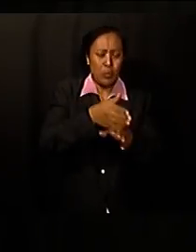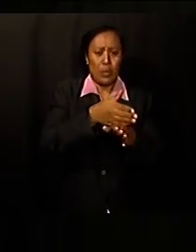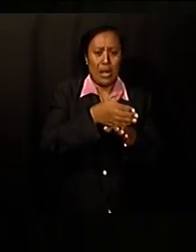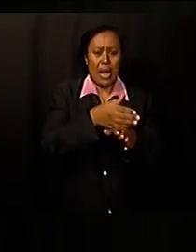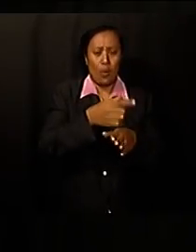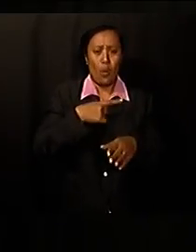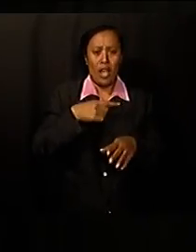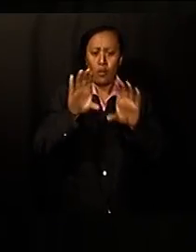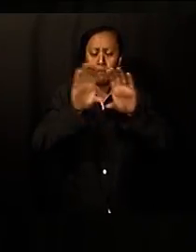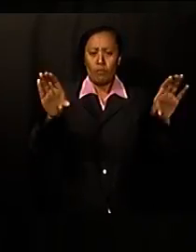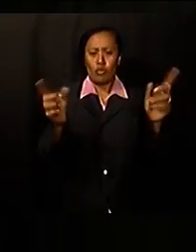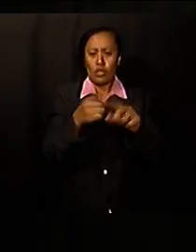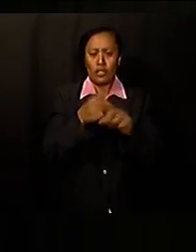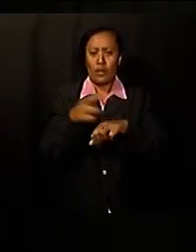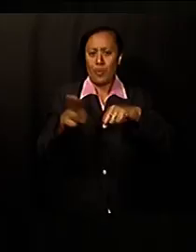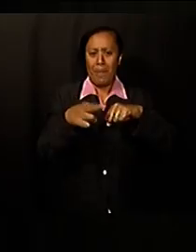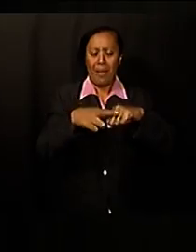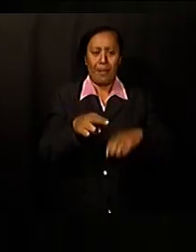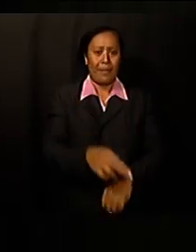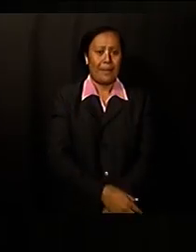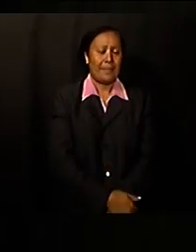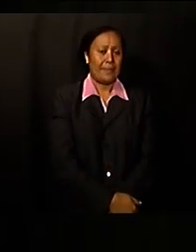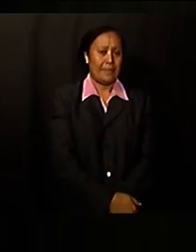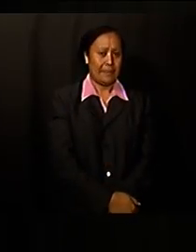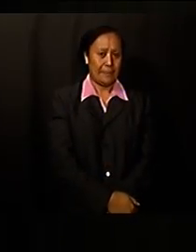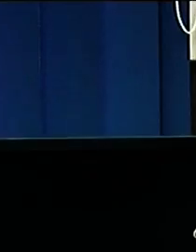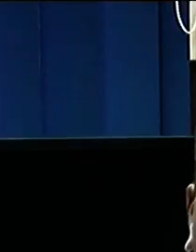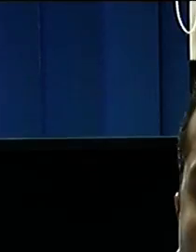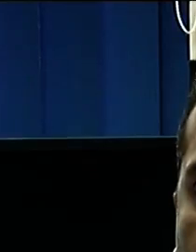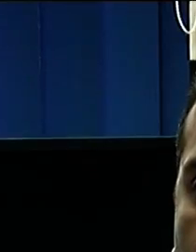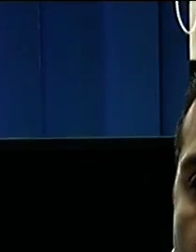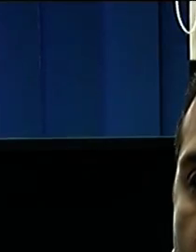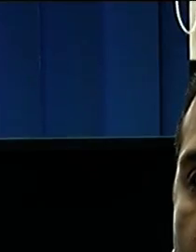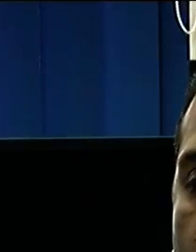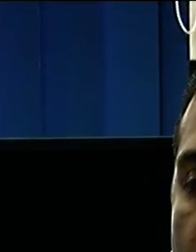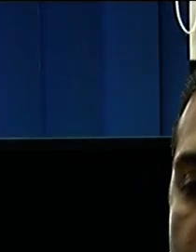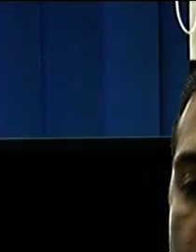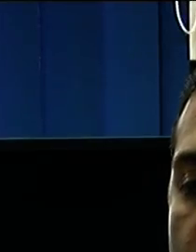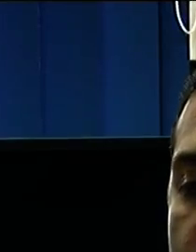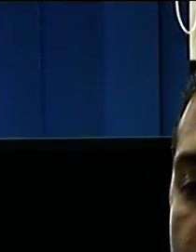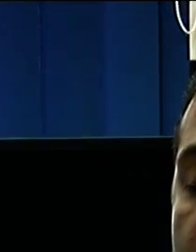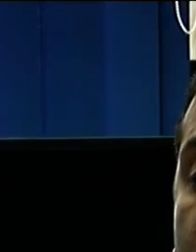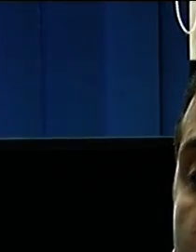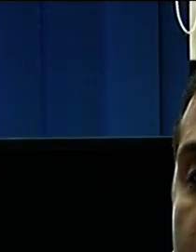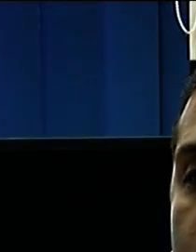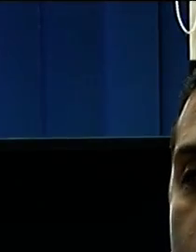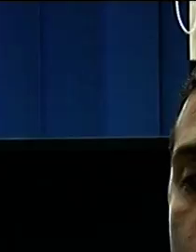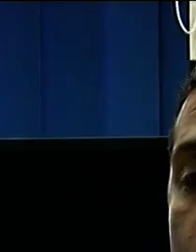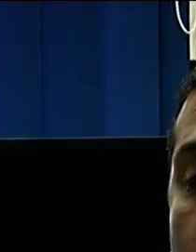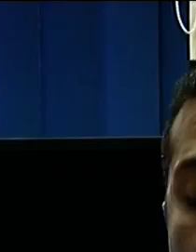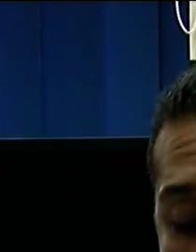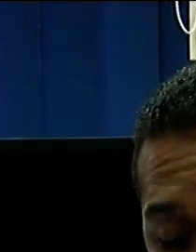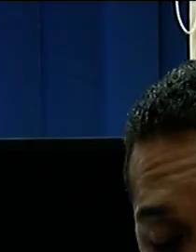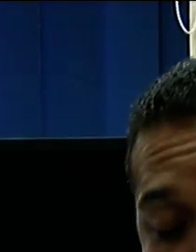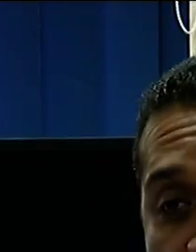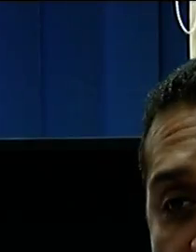country and are on track with their major waterworks projects. We are coping well. We have our teams in place